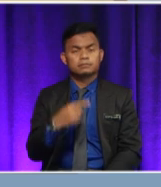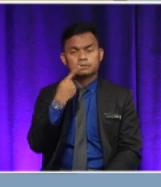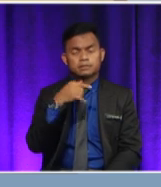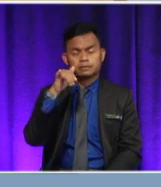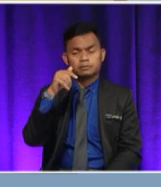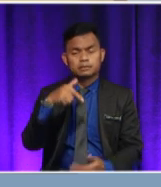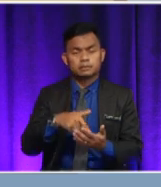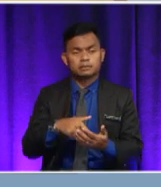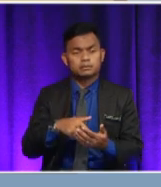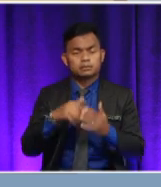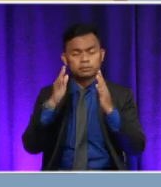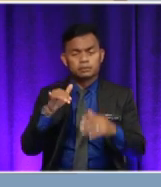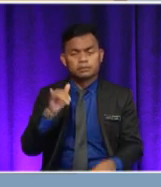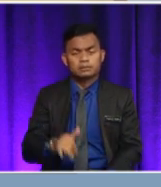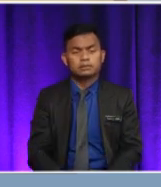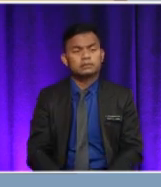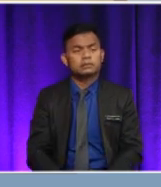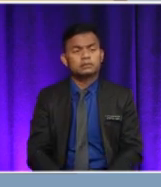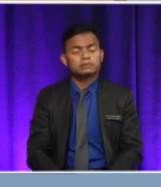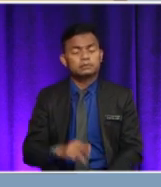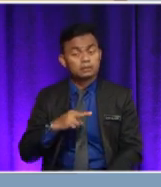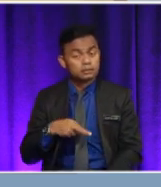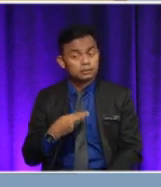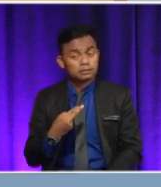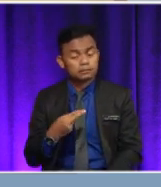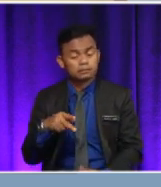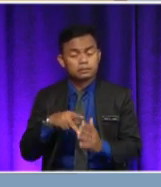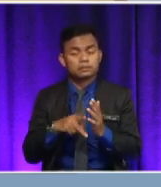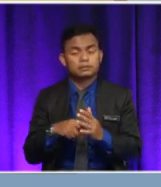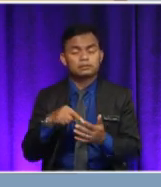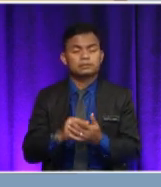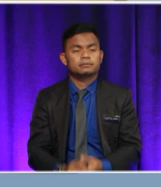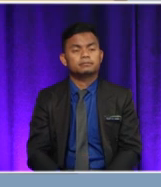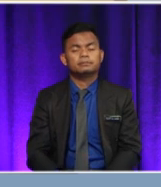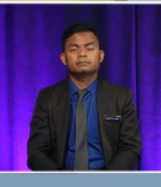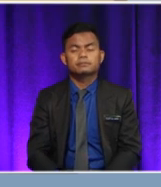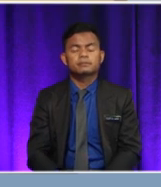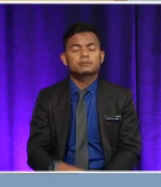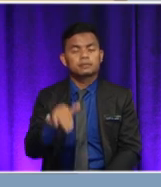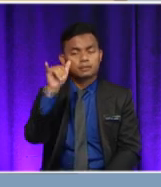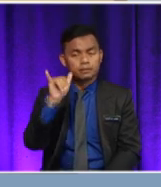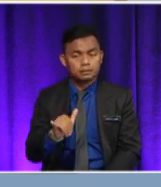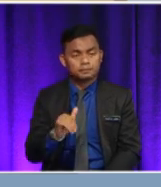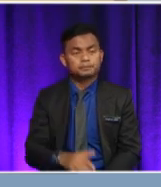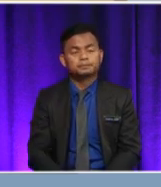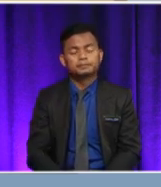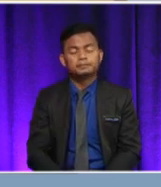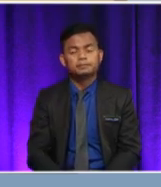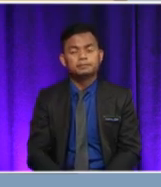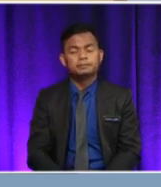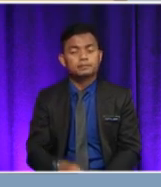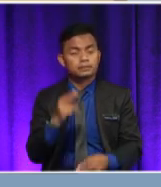incredible expeditions? So viewers at home, you can use the suggested phrases. Yes, this person's name